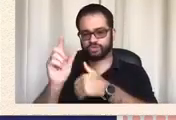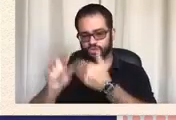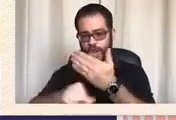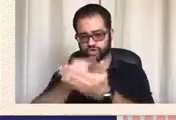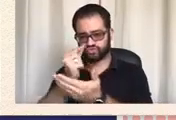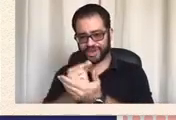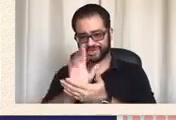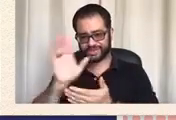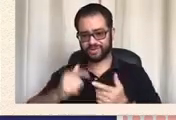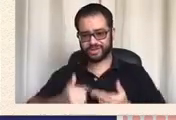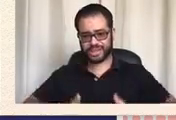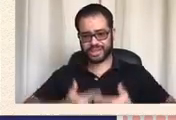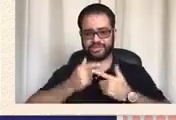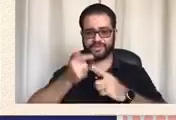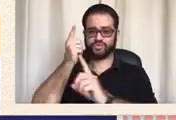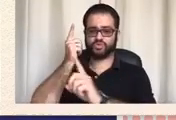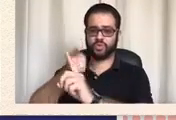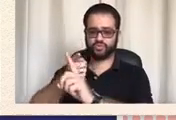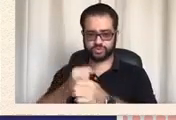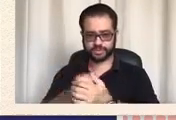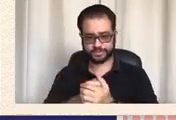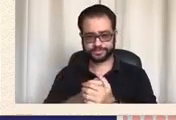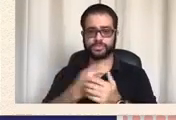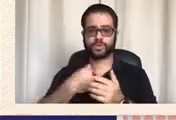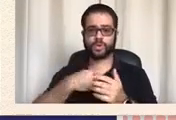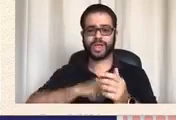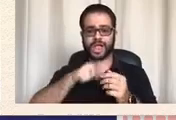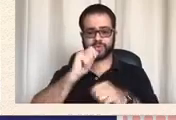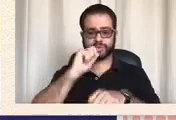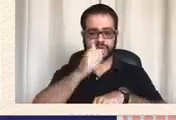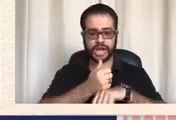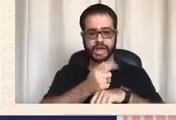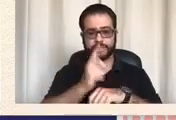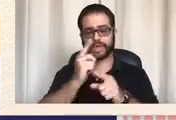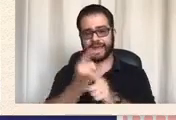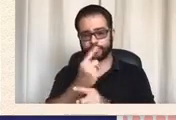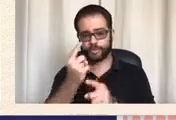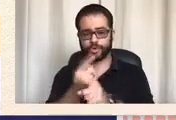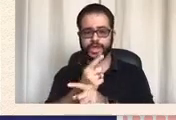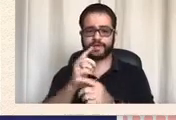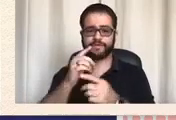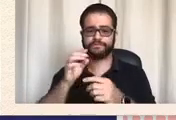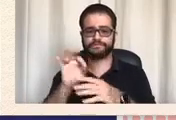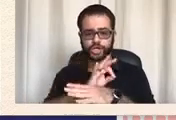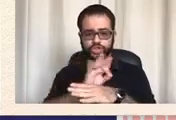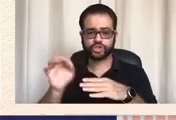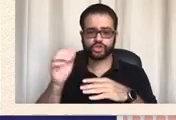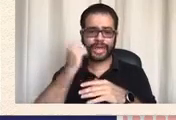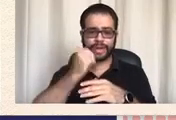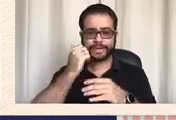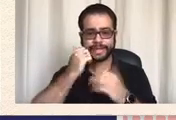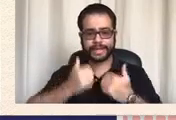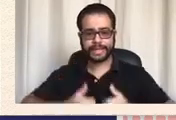the acquisition of daily living skills and functional vocational evaluations.